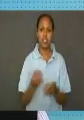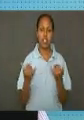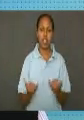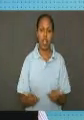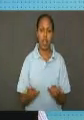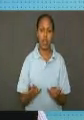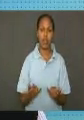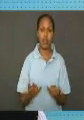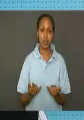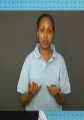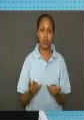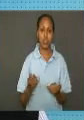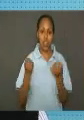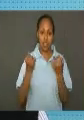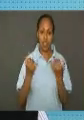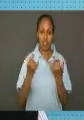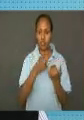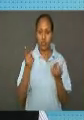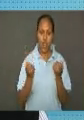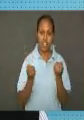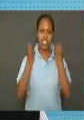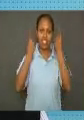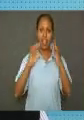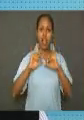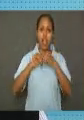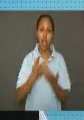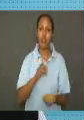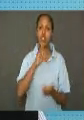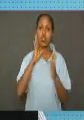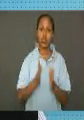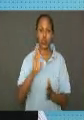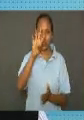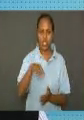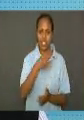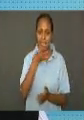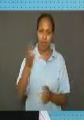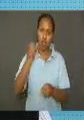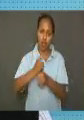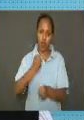Now that you understand how truth tables work,